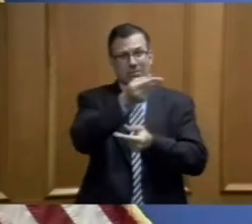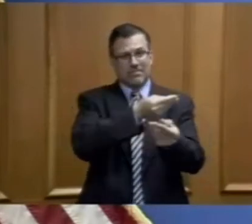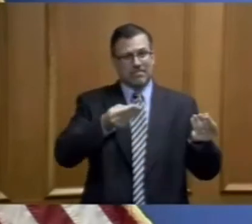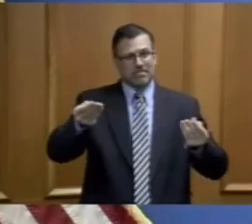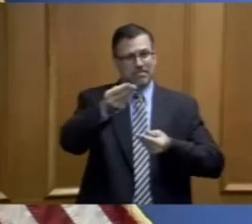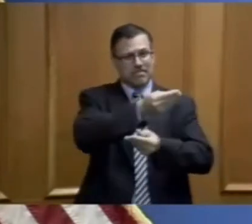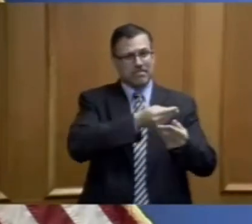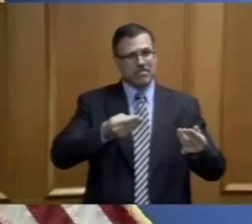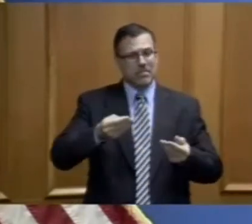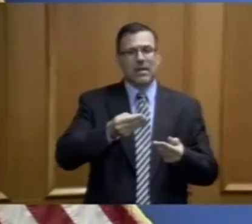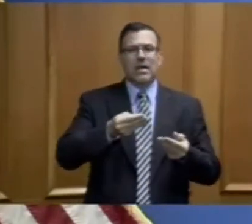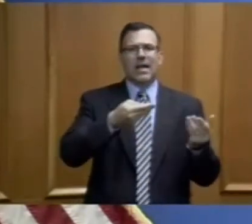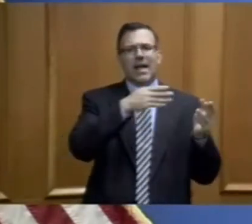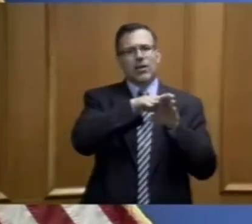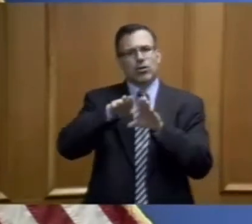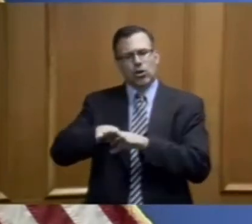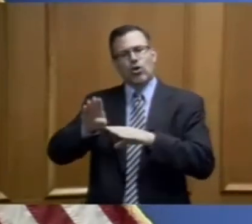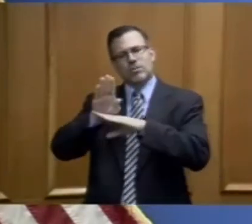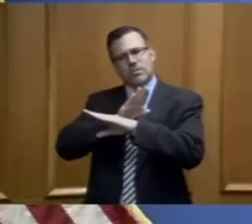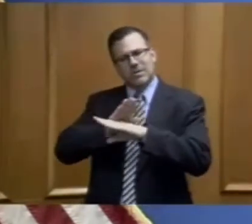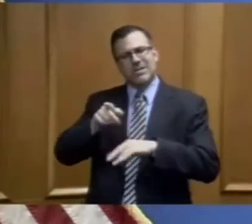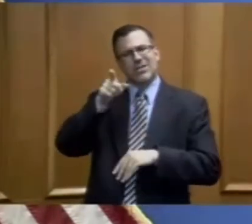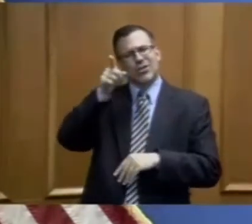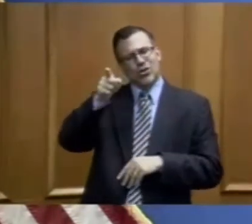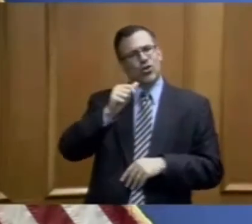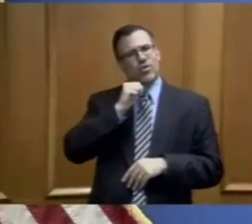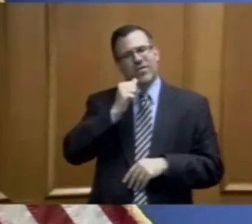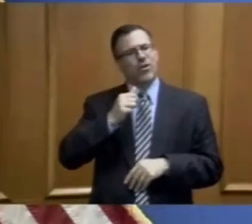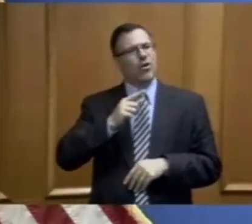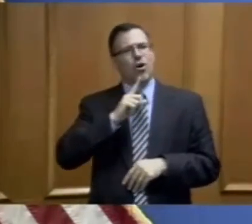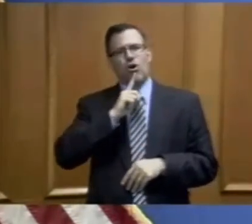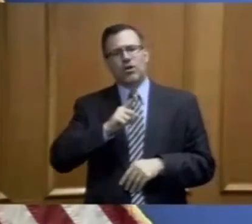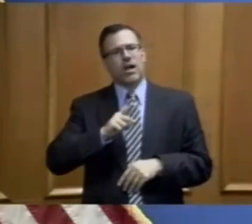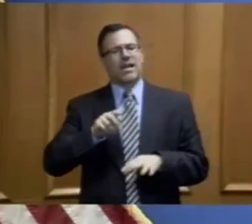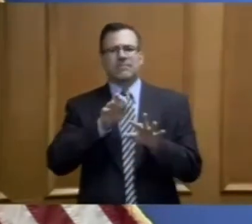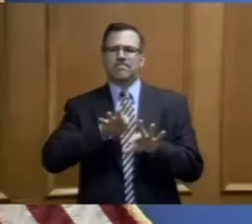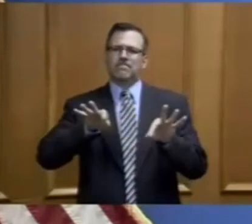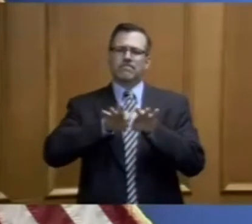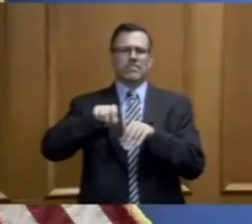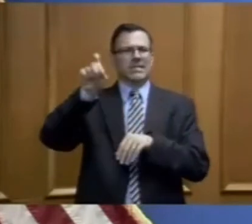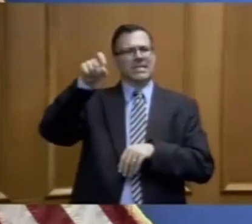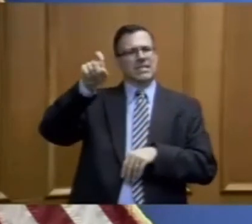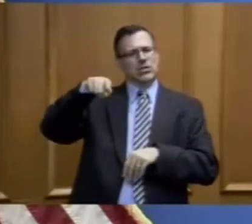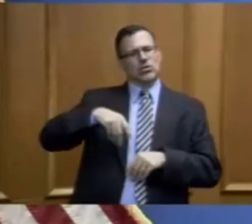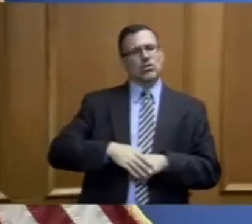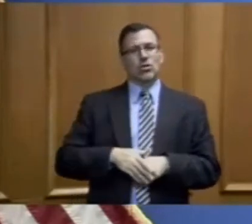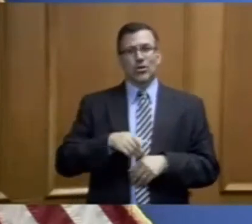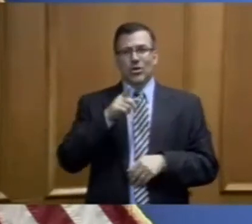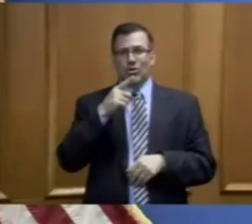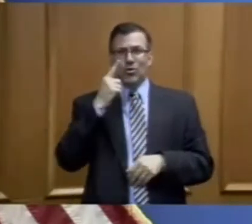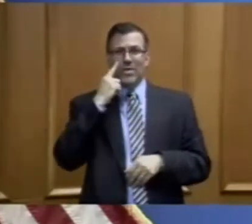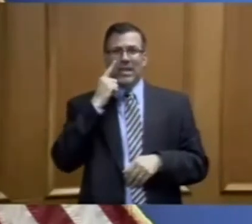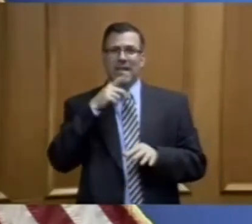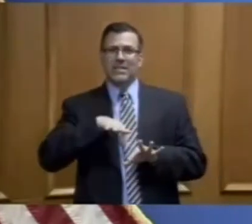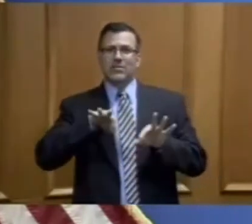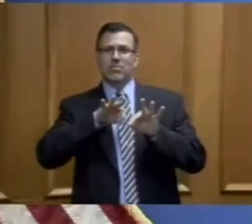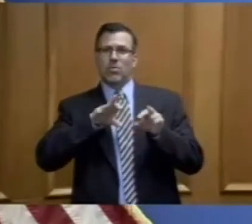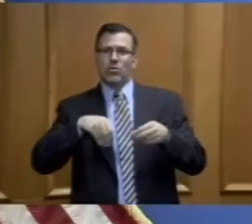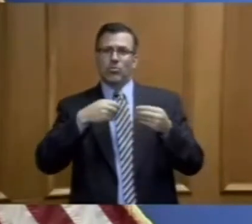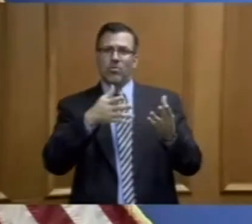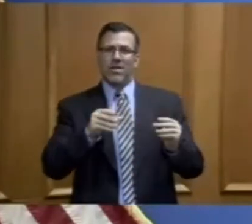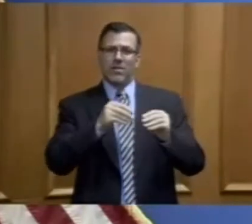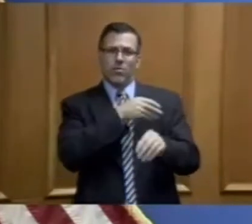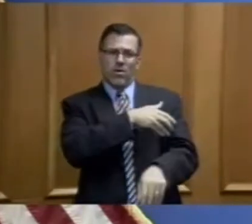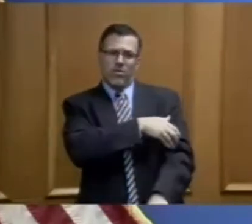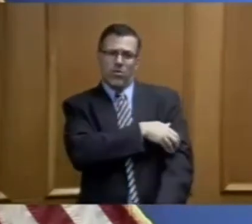you deemed not essential. Do you agree that this is necessary to provide the legislature some more checks and balances?